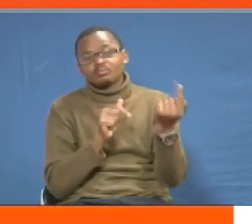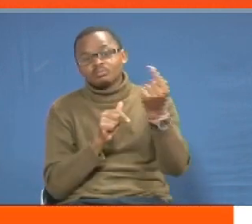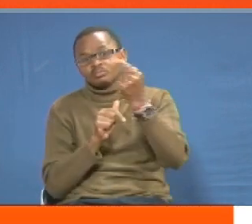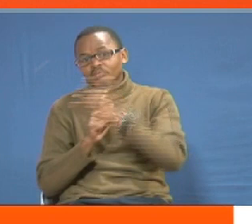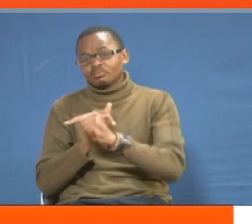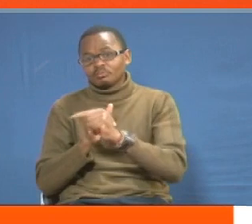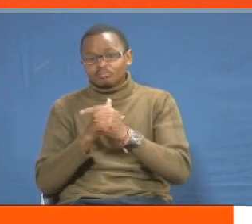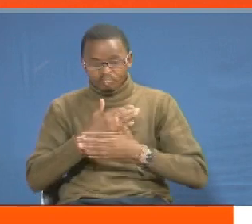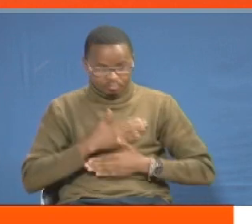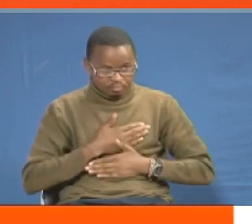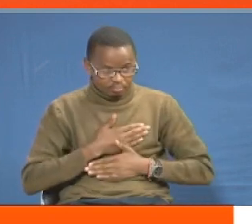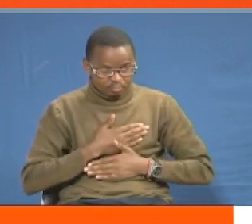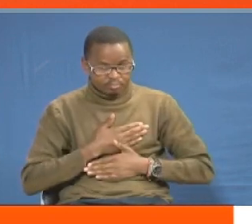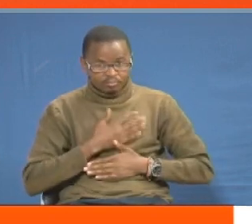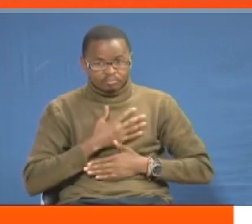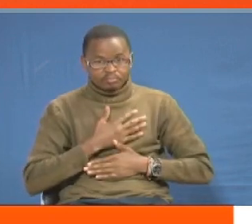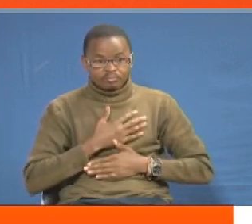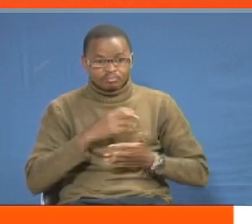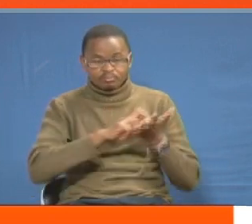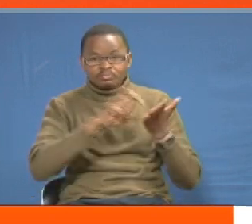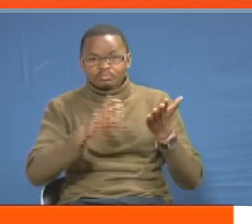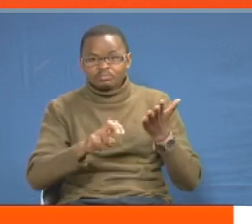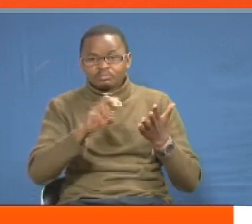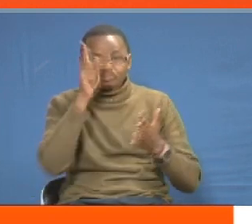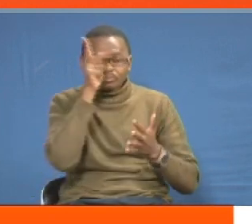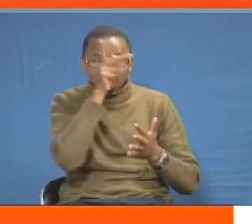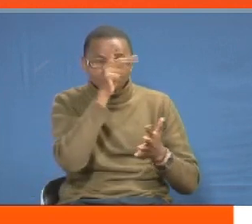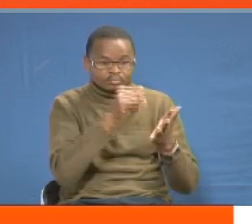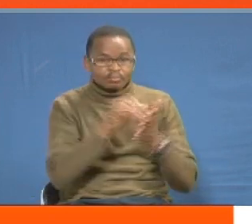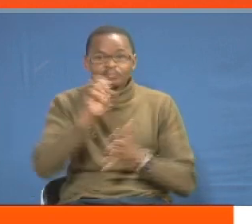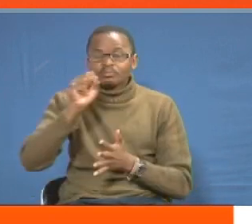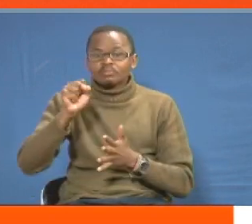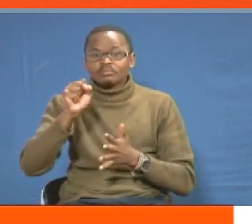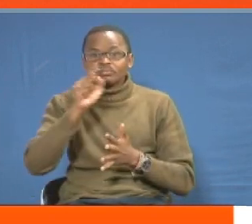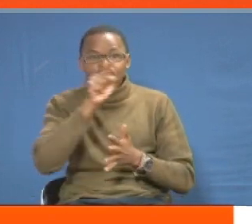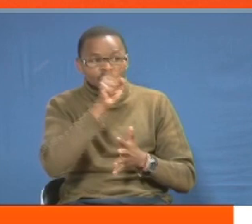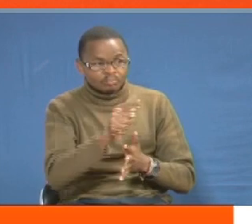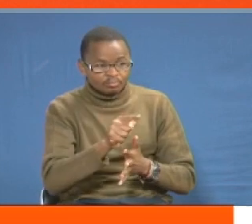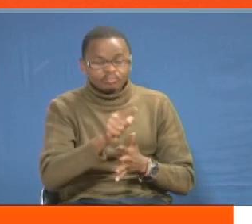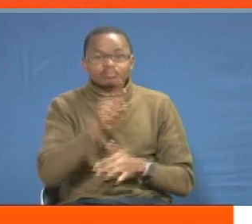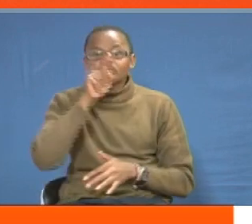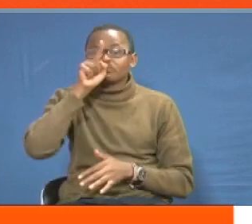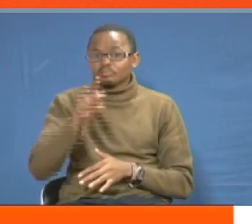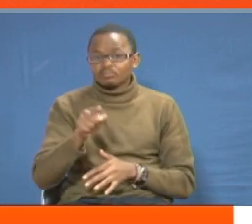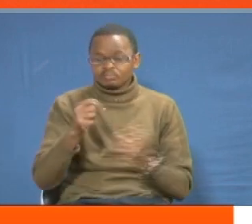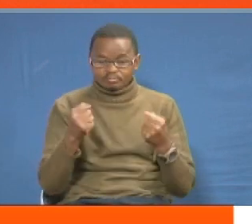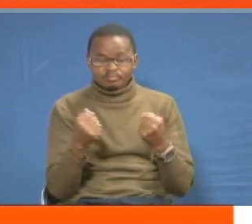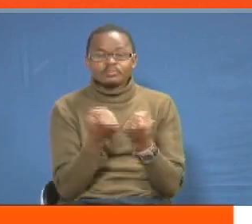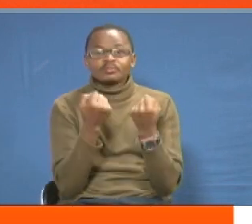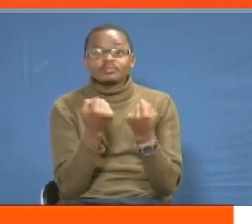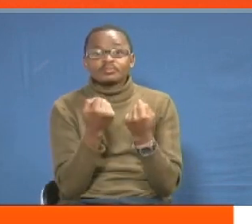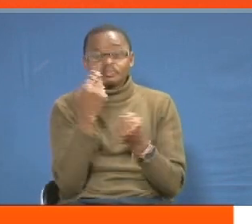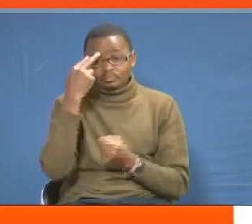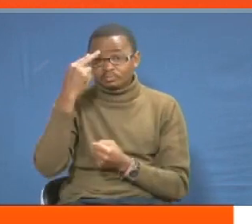came His Excellency, retired President Mwai Kibaki. It was a decree, and it